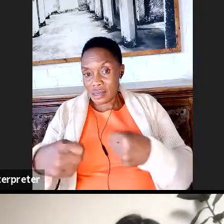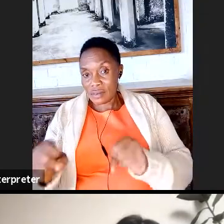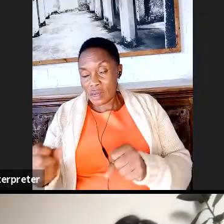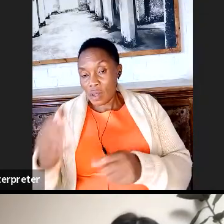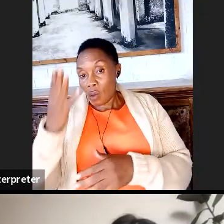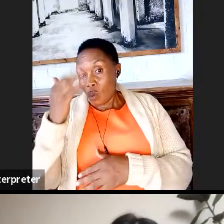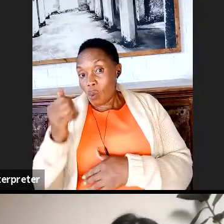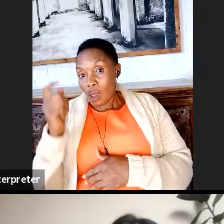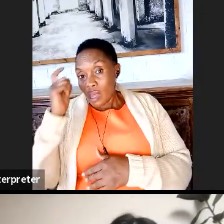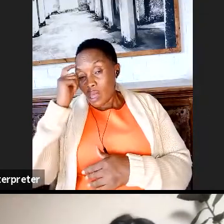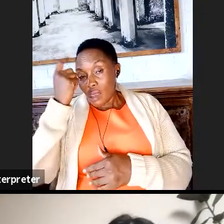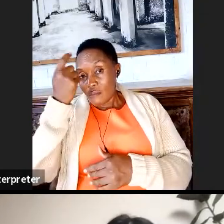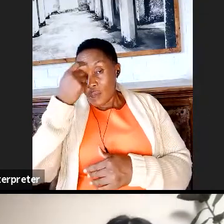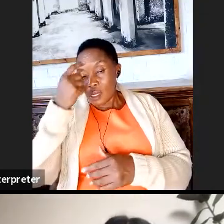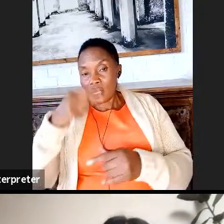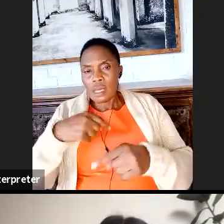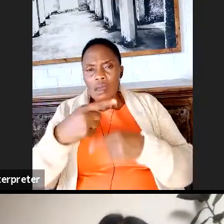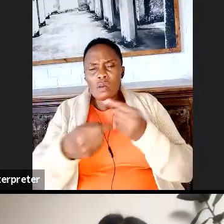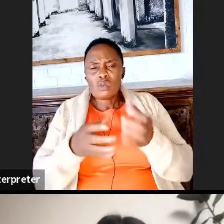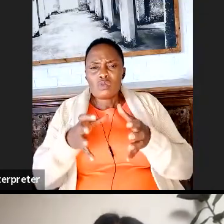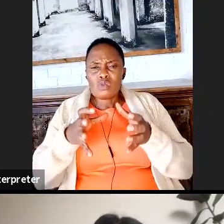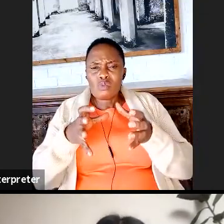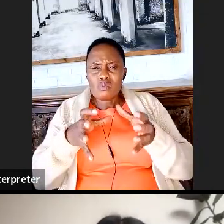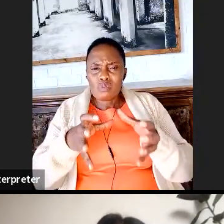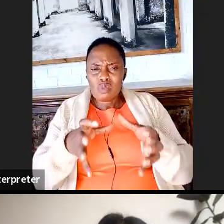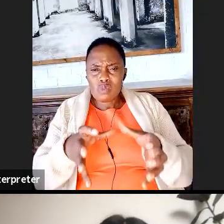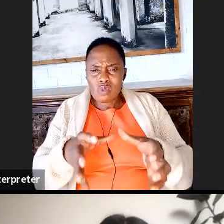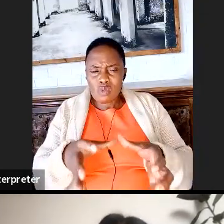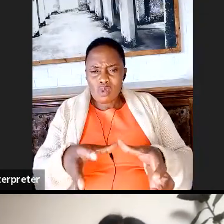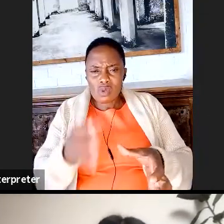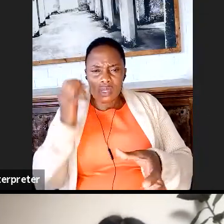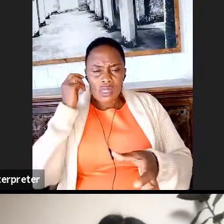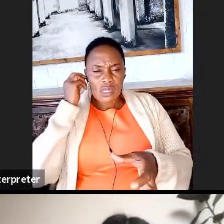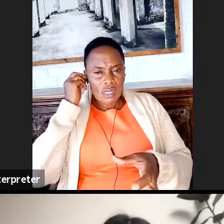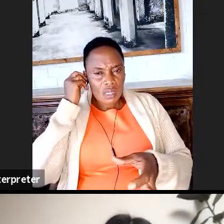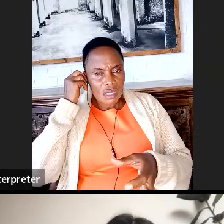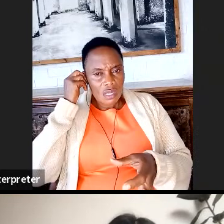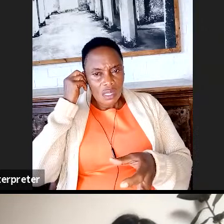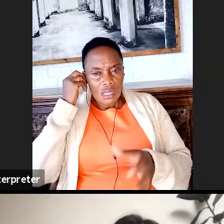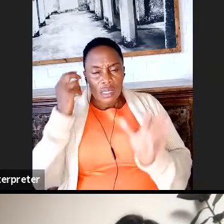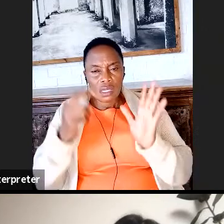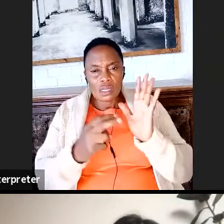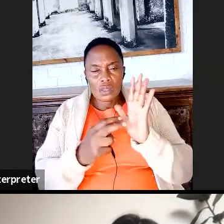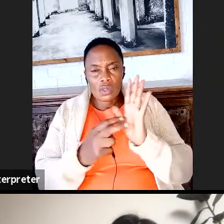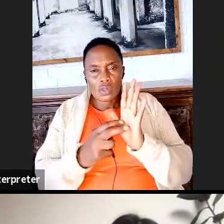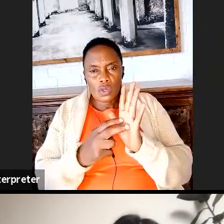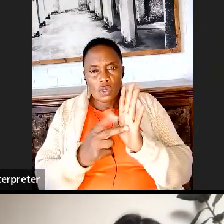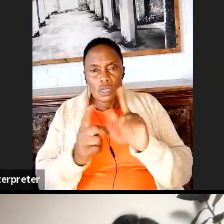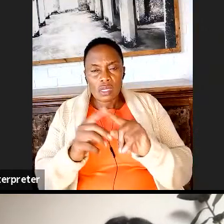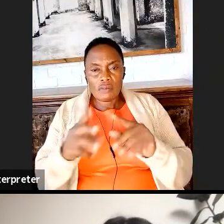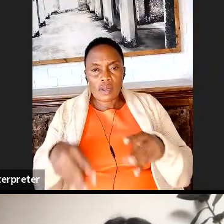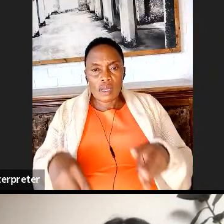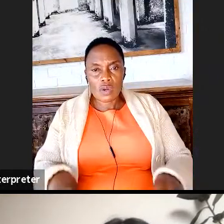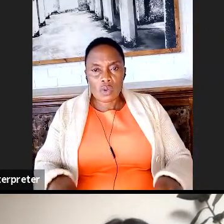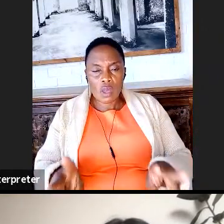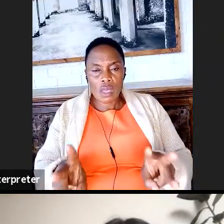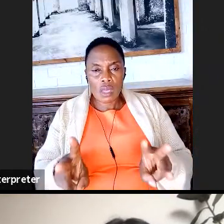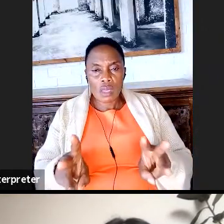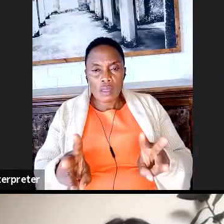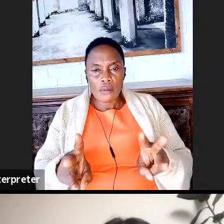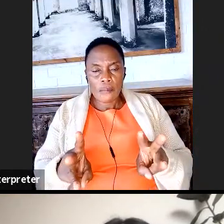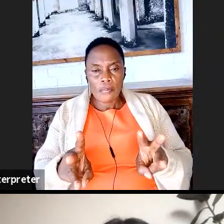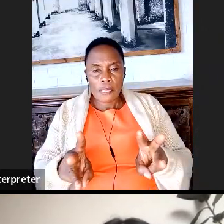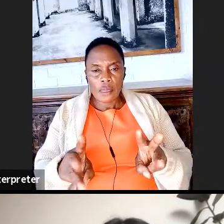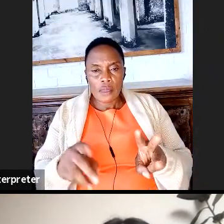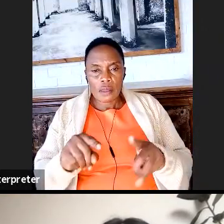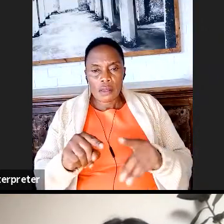to push for a cybersecurity bill without showing a similar willingness or commitment to